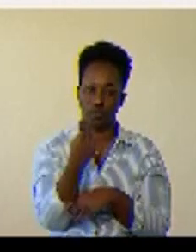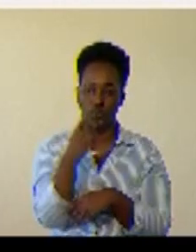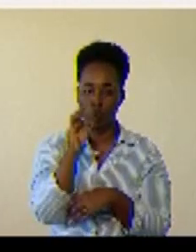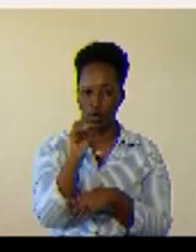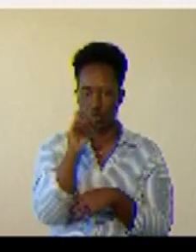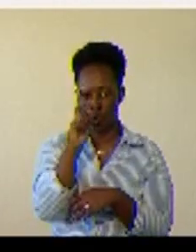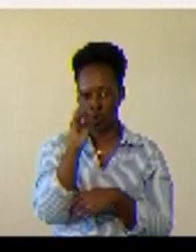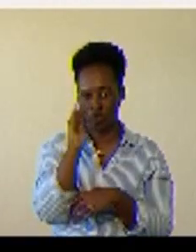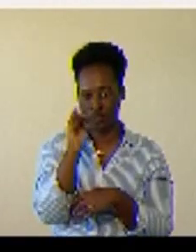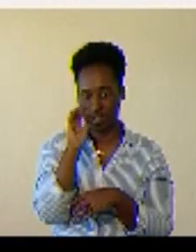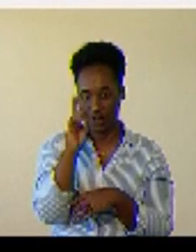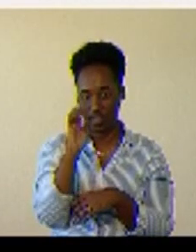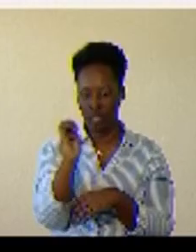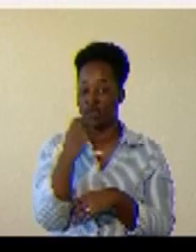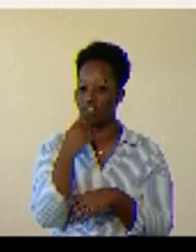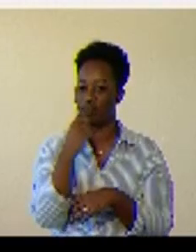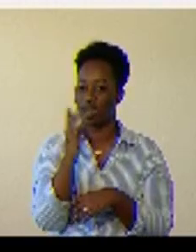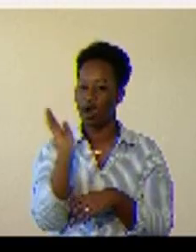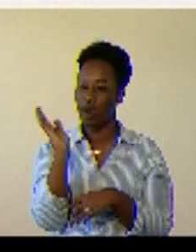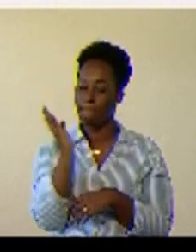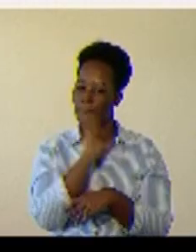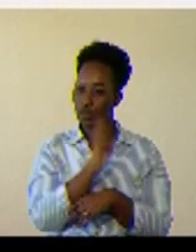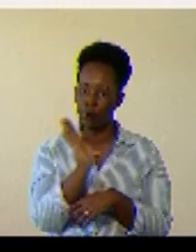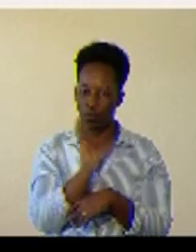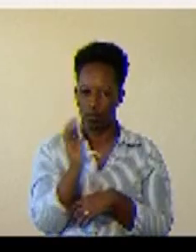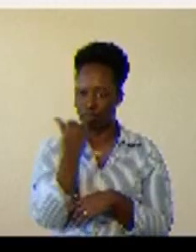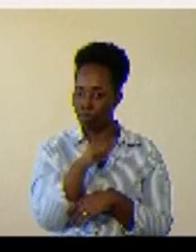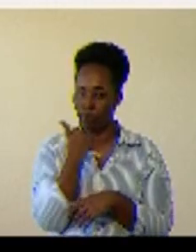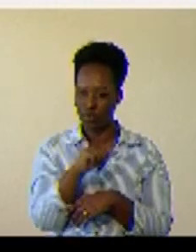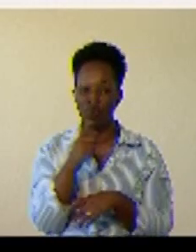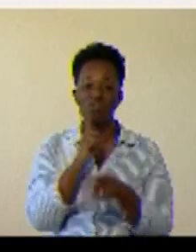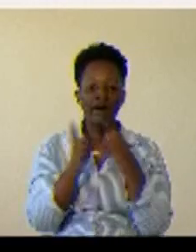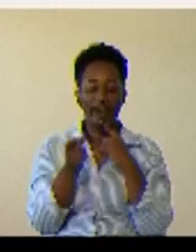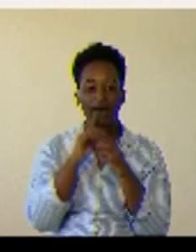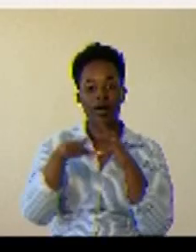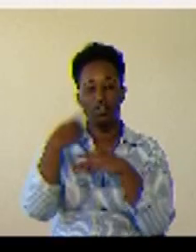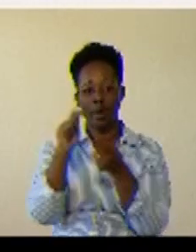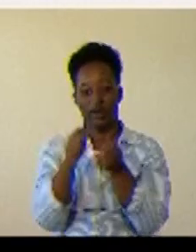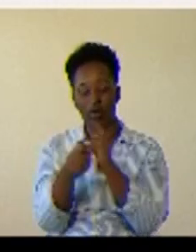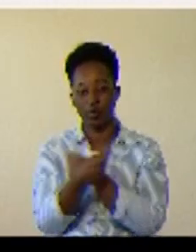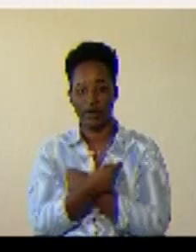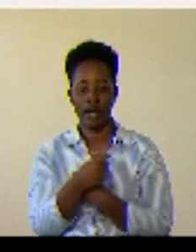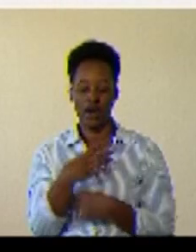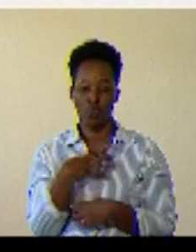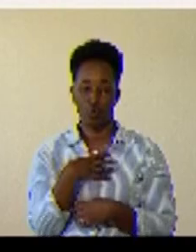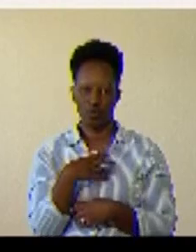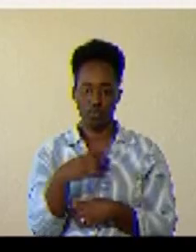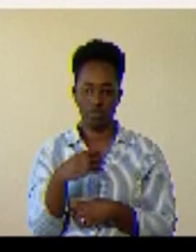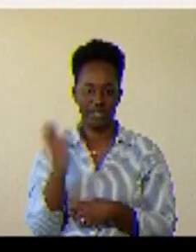the Bendick solution changes to green, to yellow, and finally to orange or